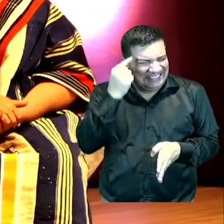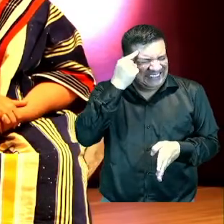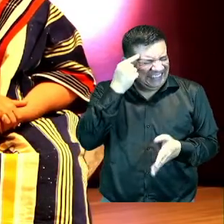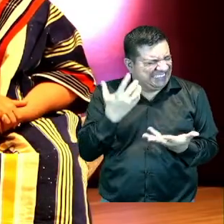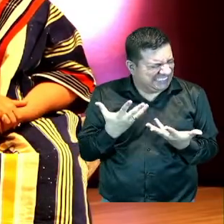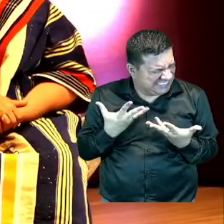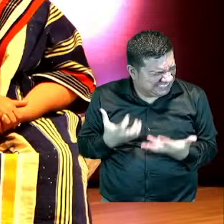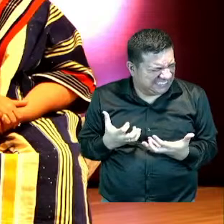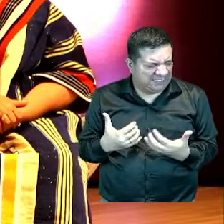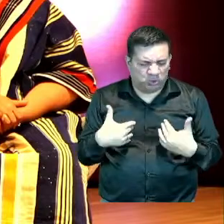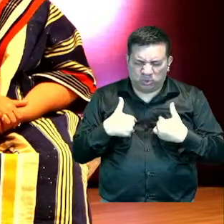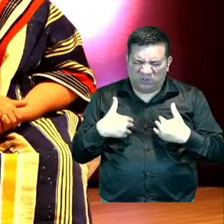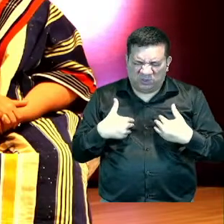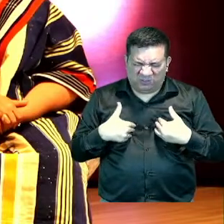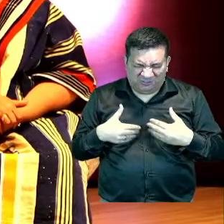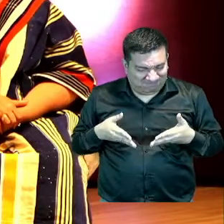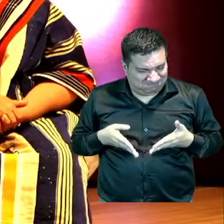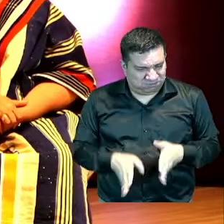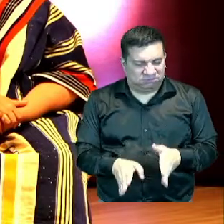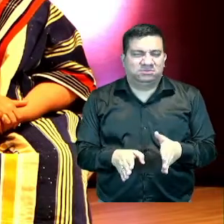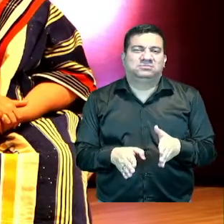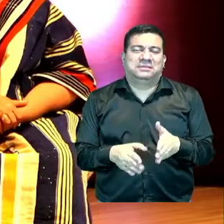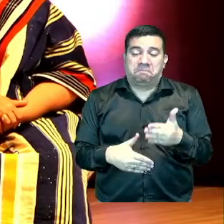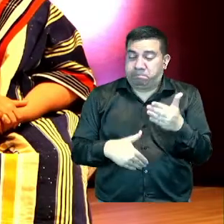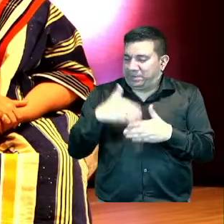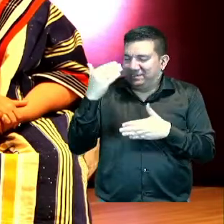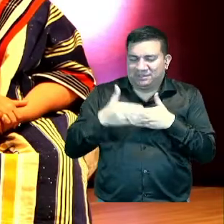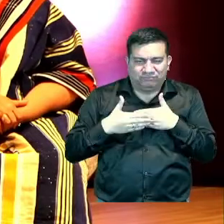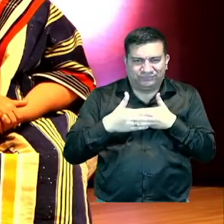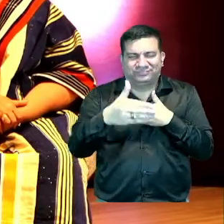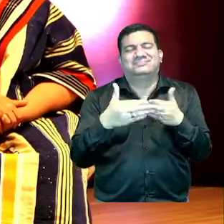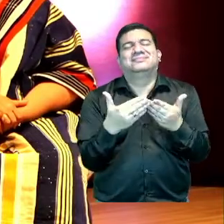And the dignity for all of our country